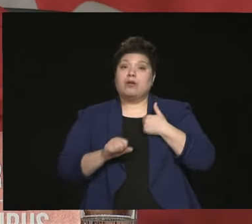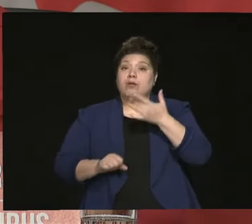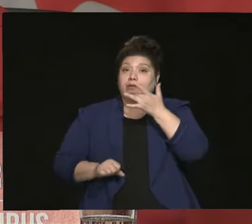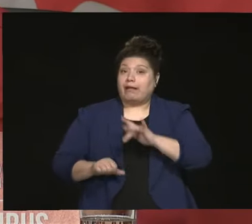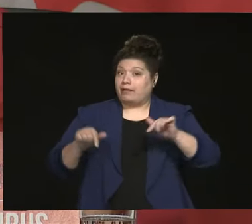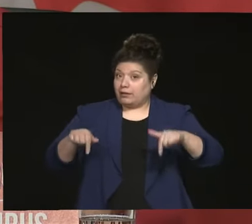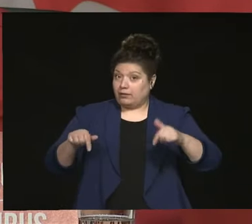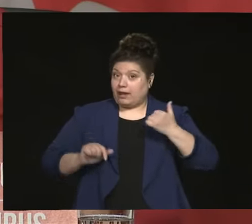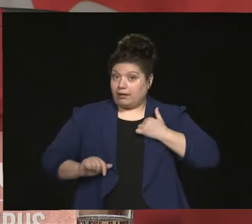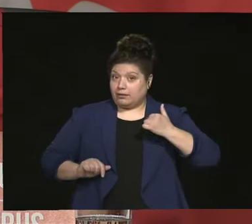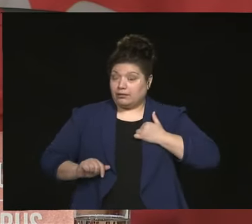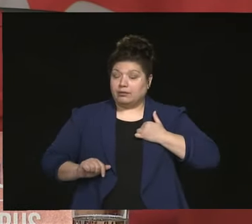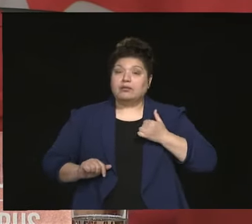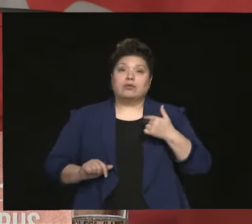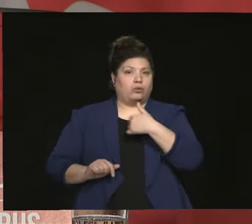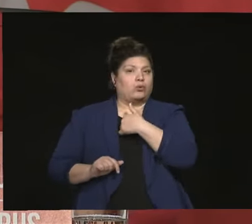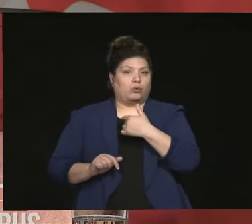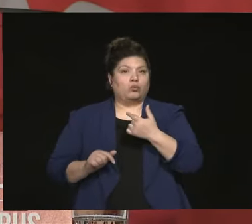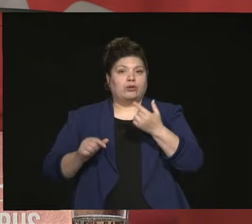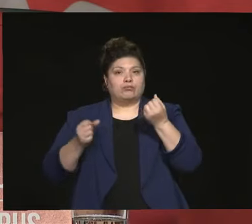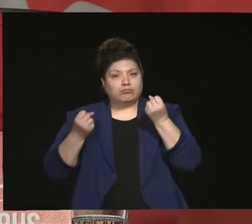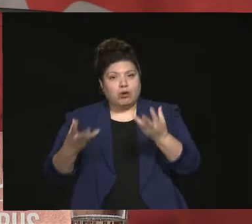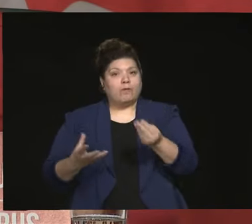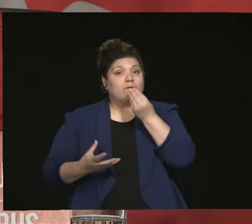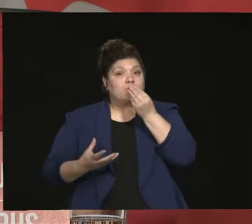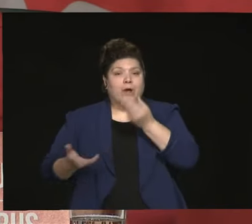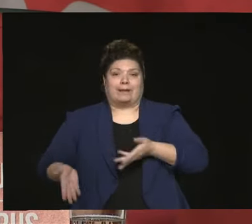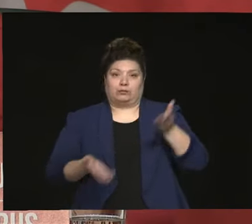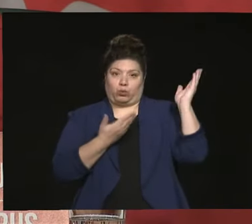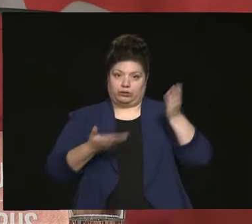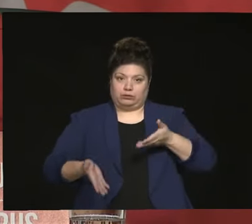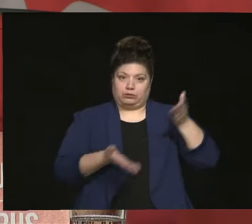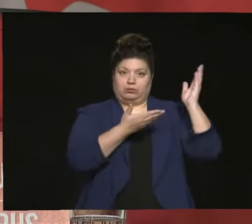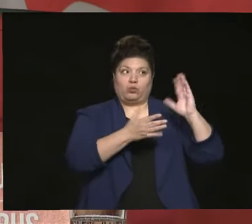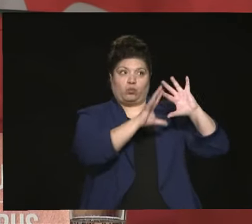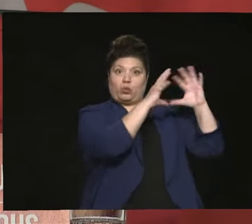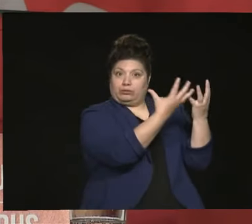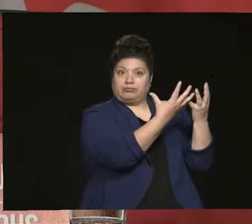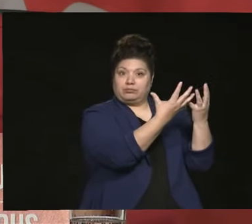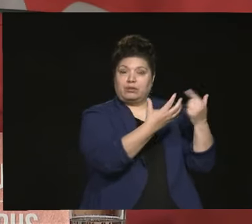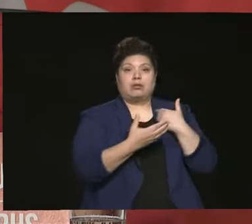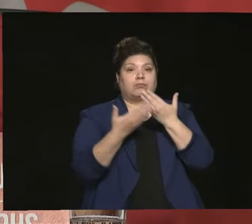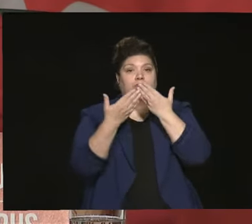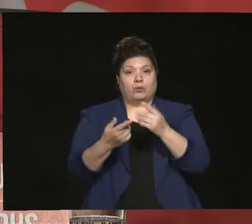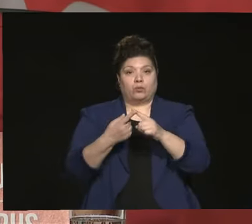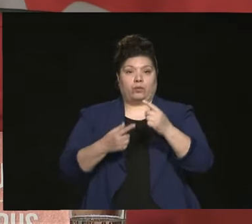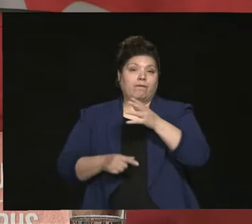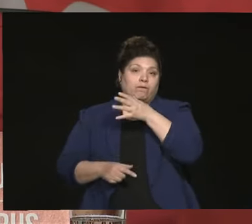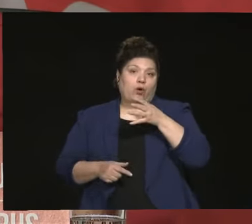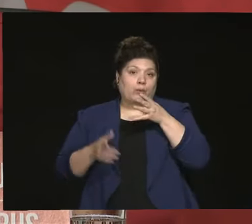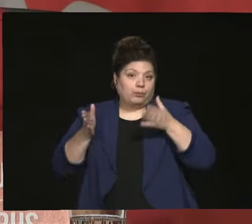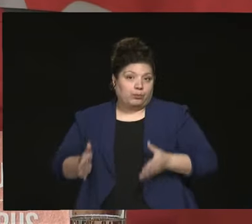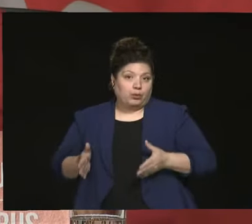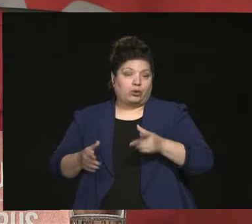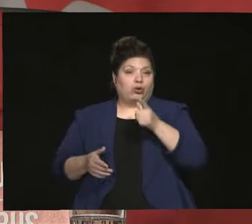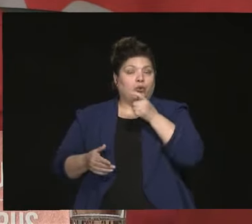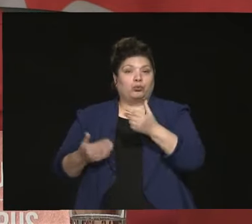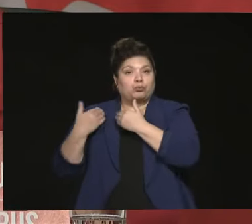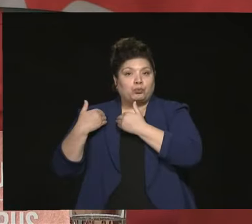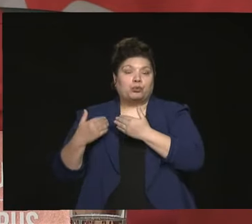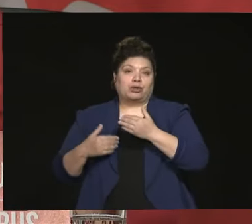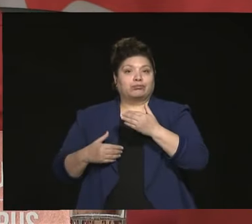food exporter. I am so grateful to all of our farmers and ranchers and food processors.